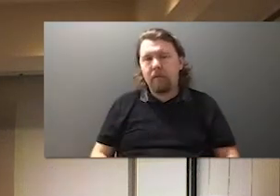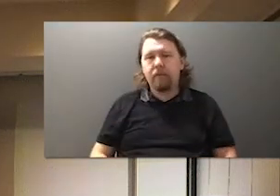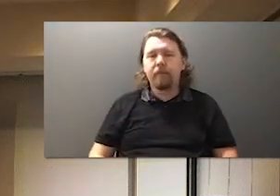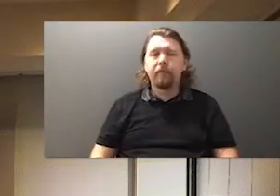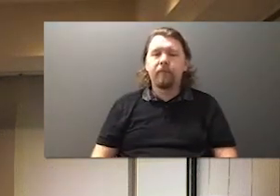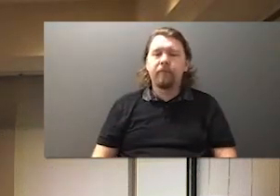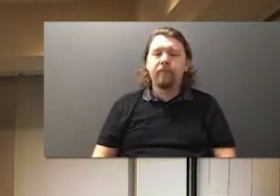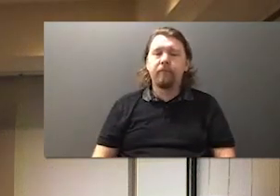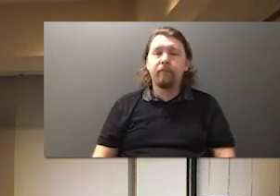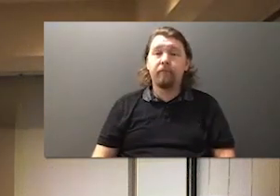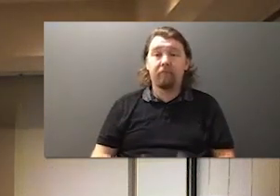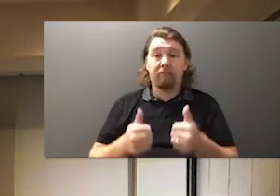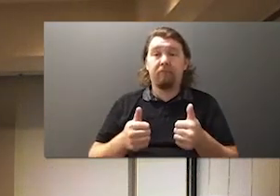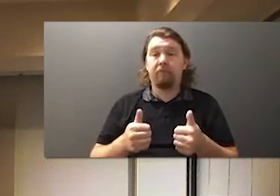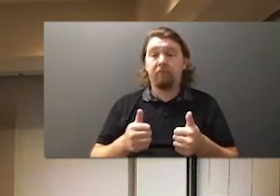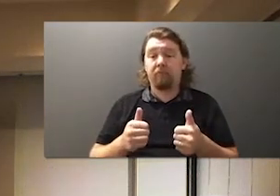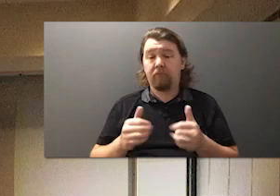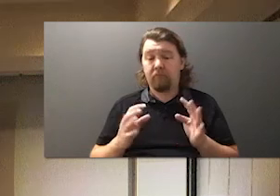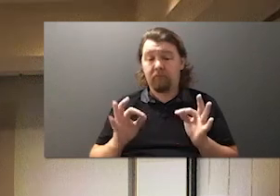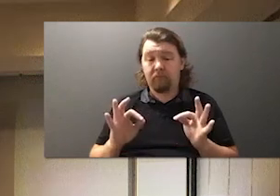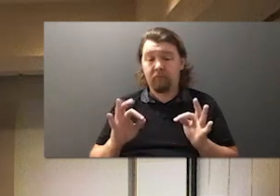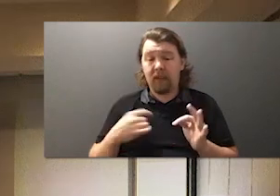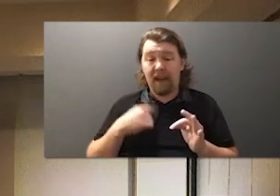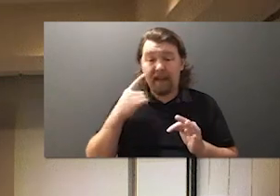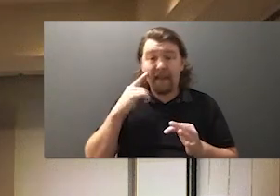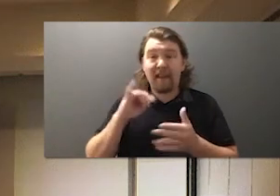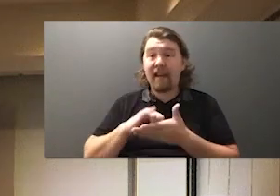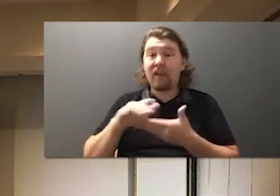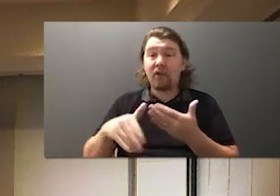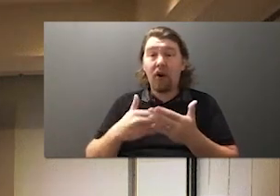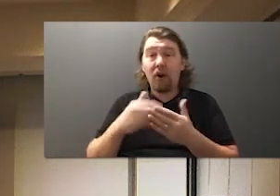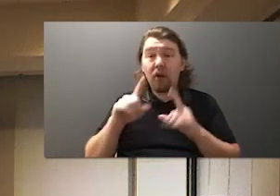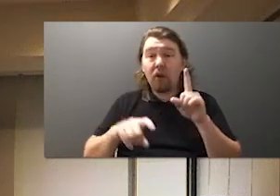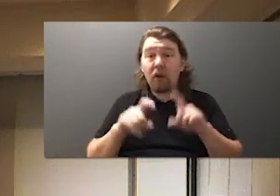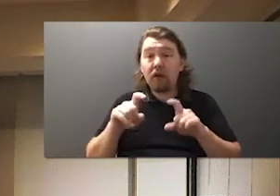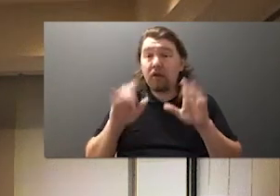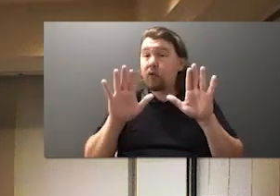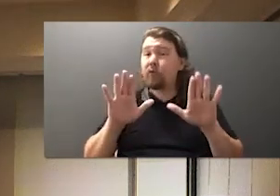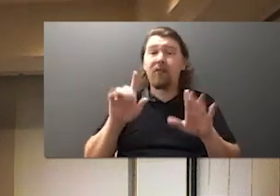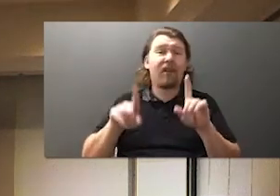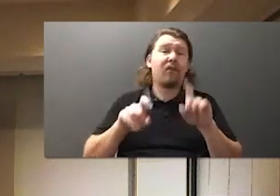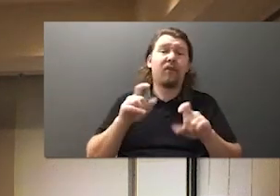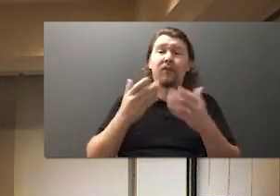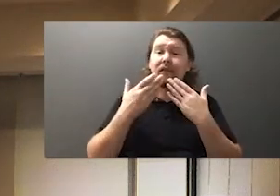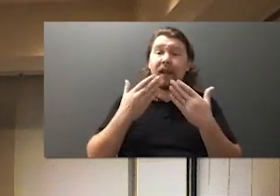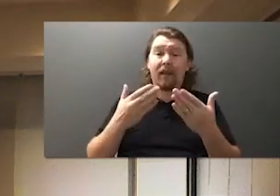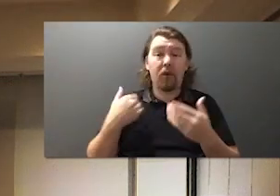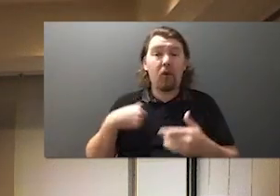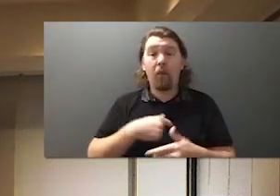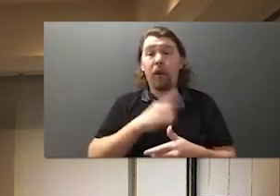All right. Okay. I think we've finished all the questions. Thank you. They're all great questions, and